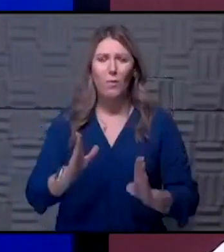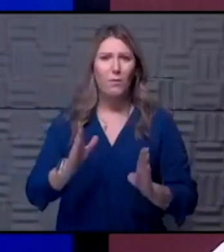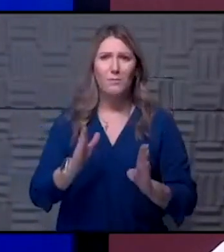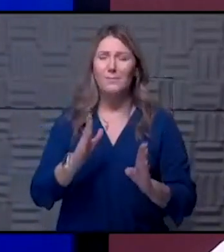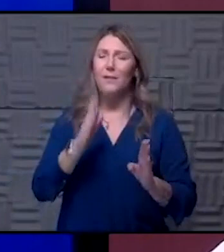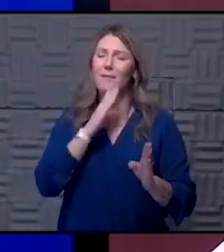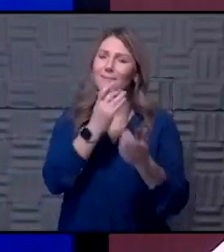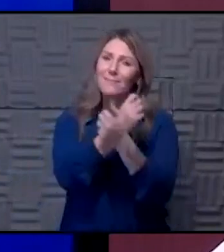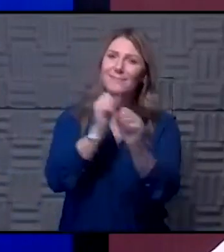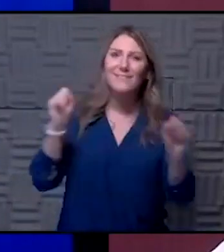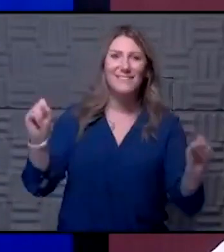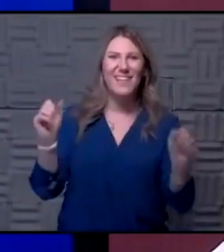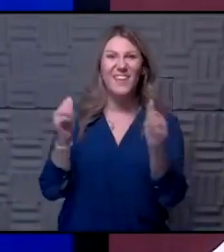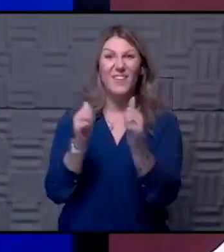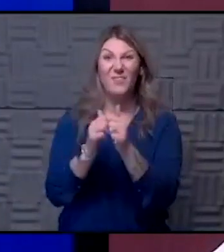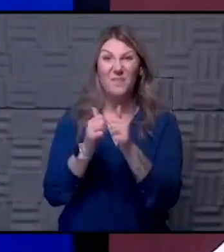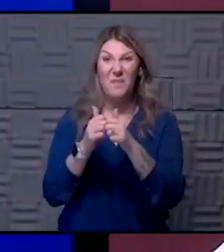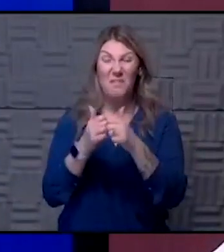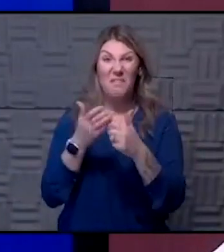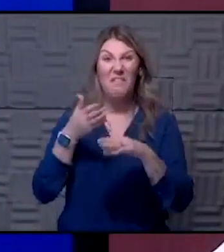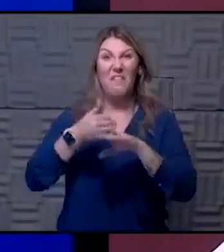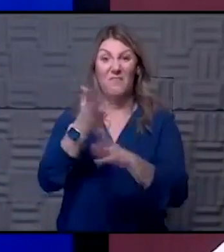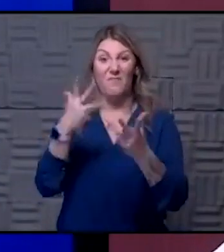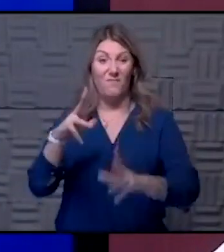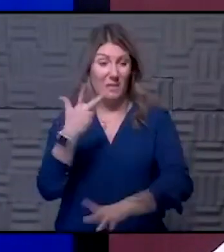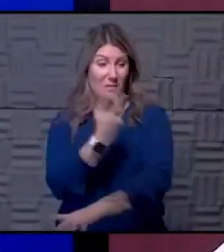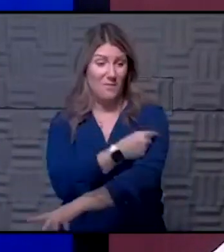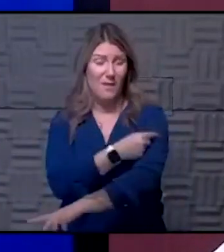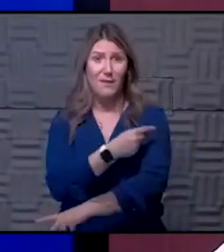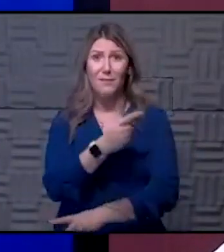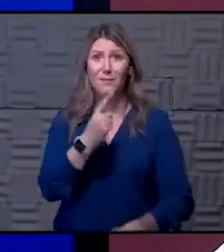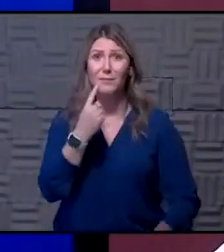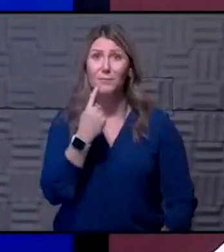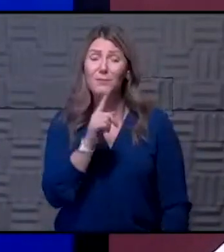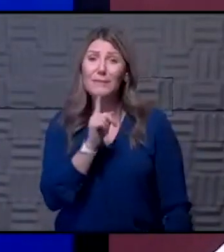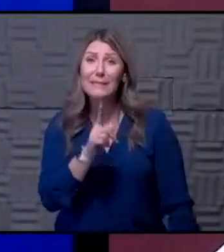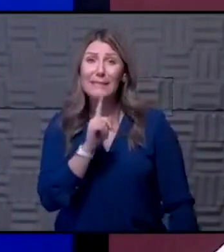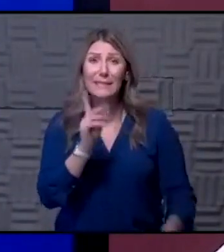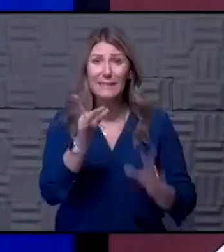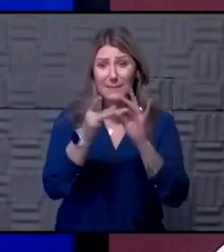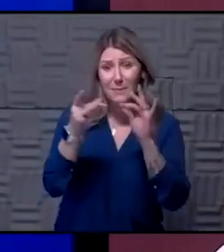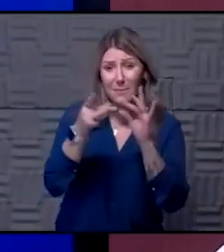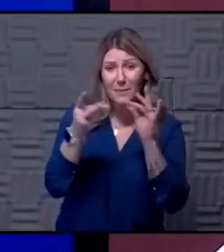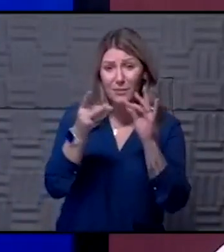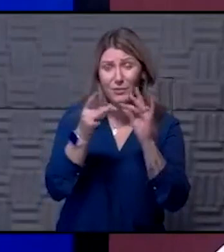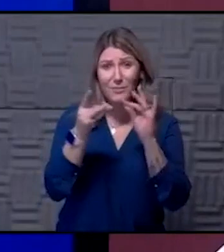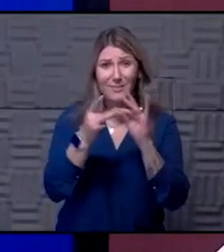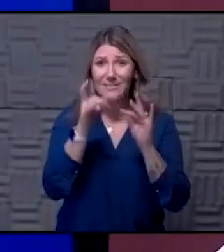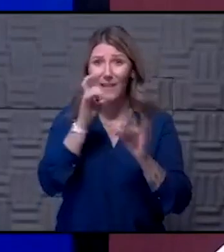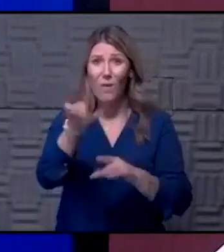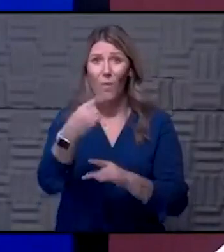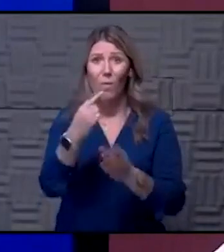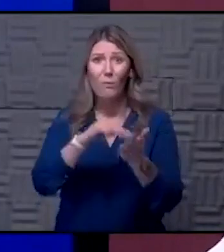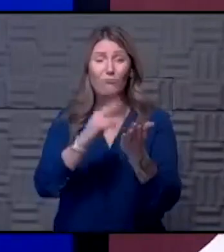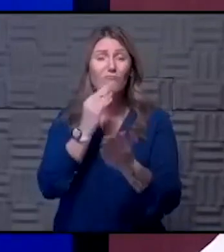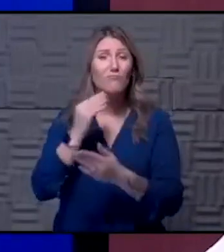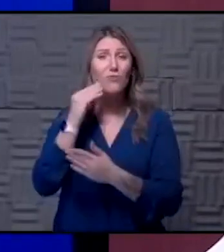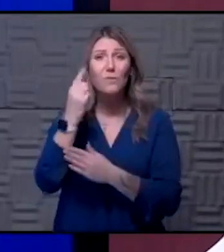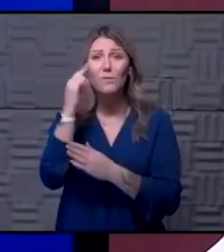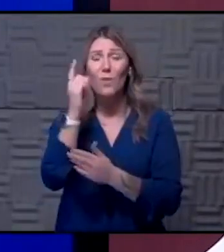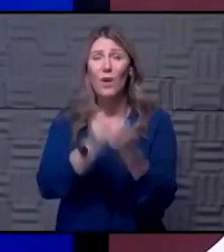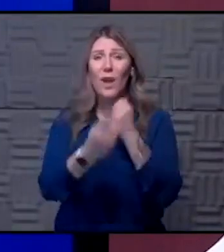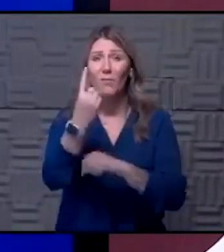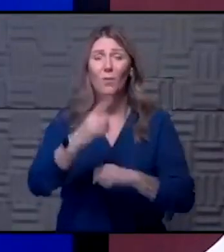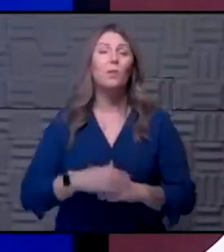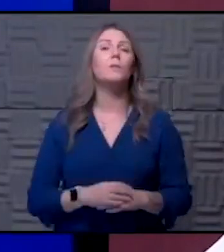And there's a message in that to all of us, right? It's not just about nursing home patients. It's really about everyone. Yeah.